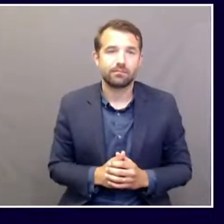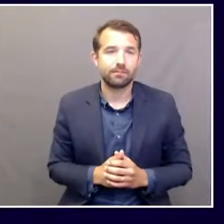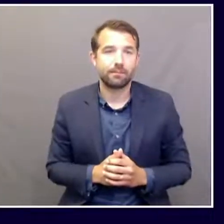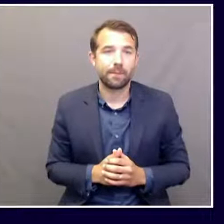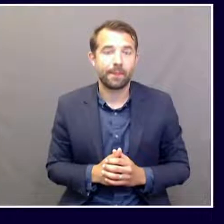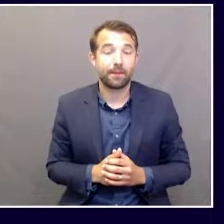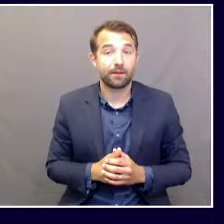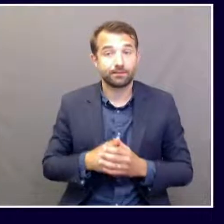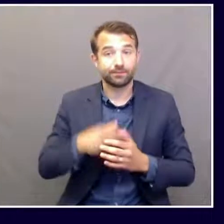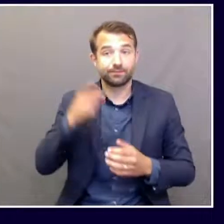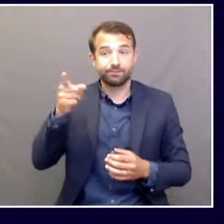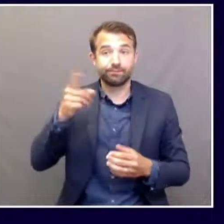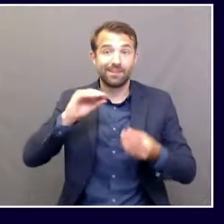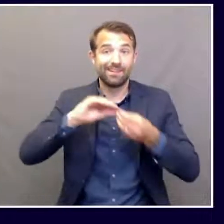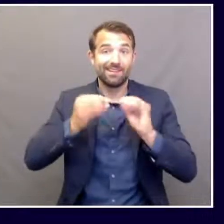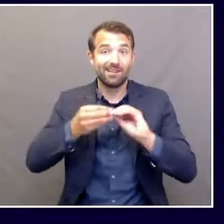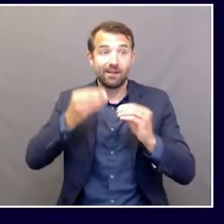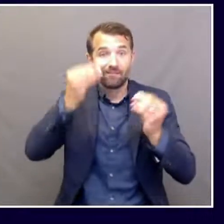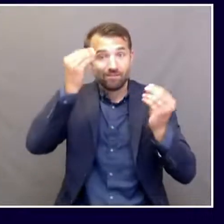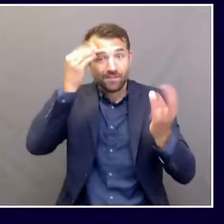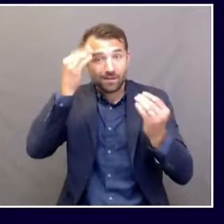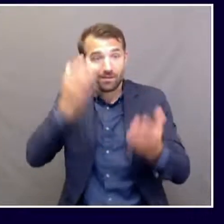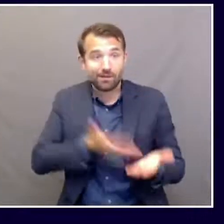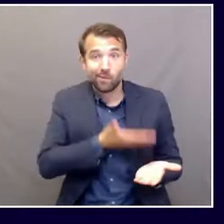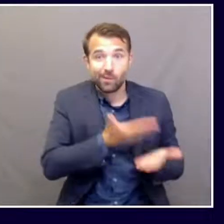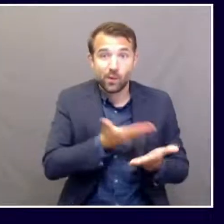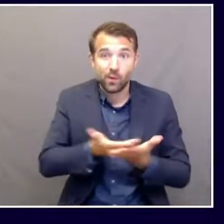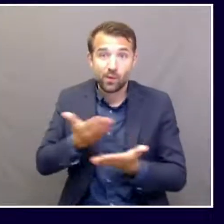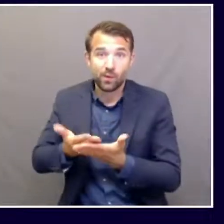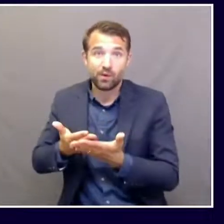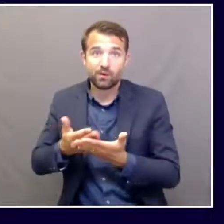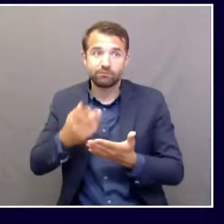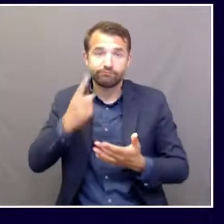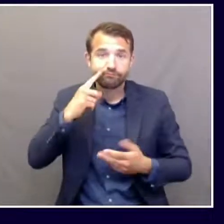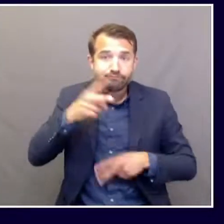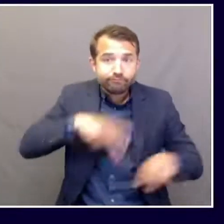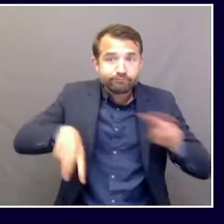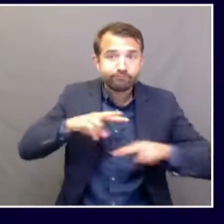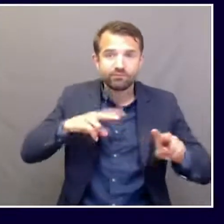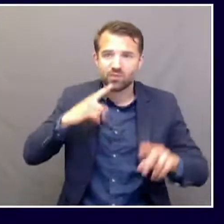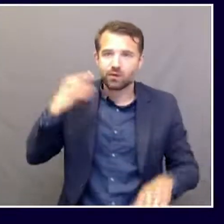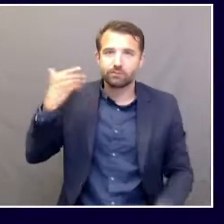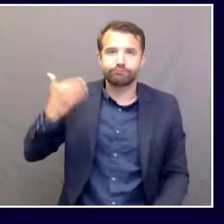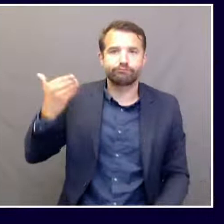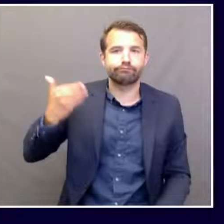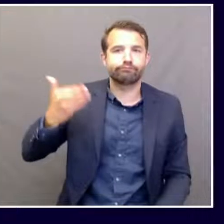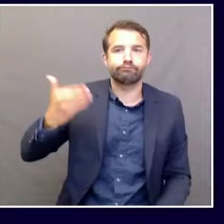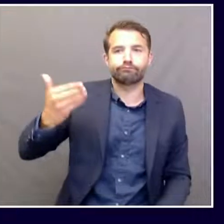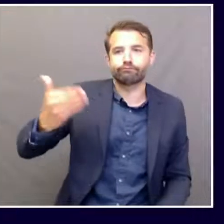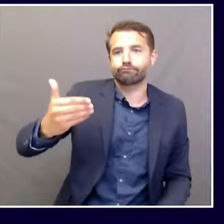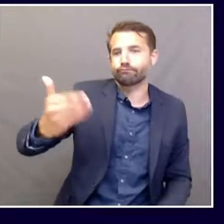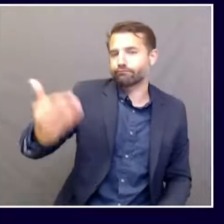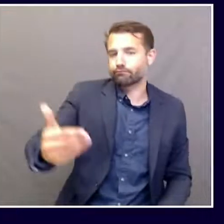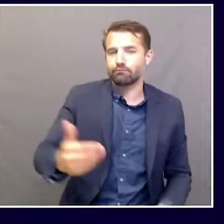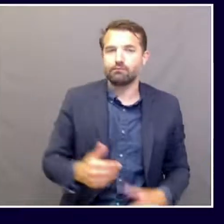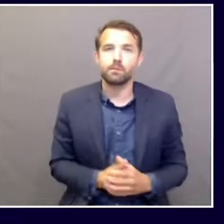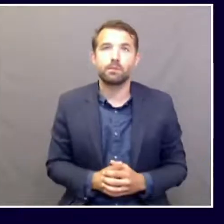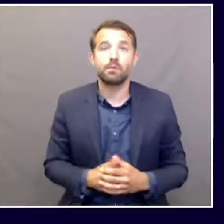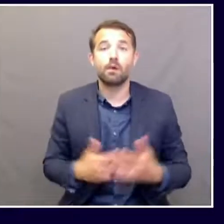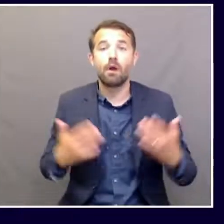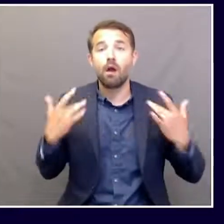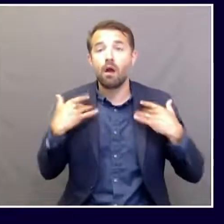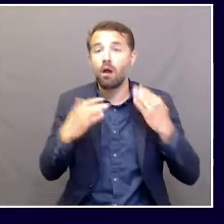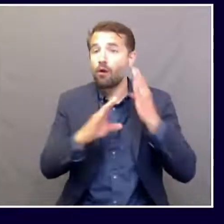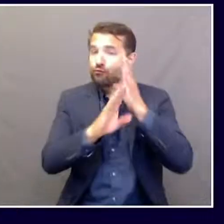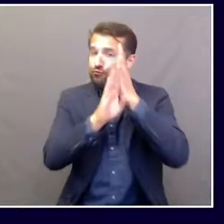take a look at these county level data to make sure that if we see something happening, we're getting an eye on it, investigating whether there might be other